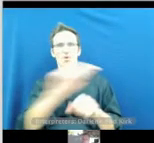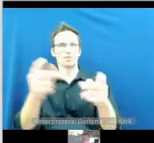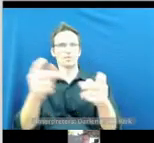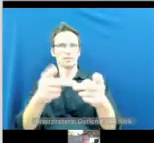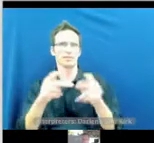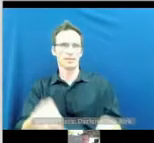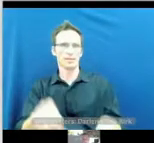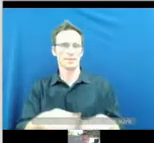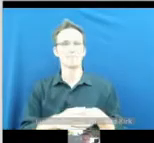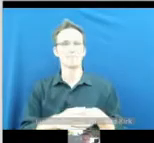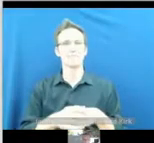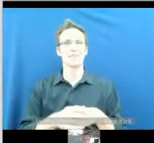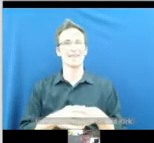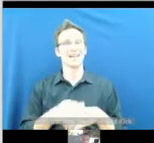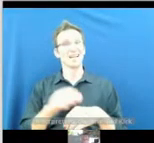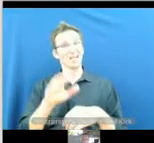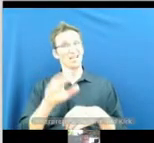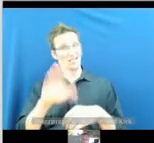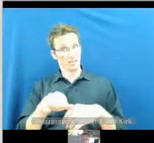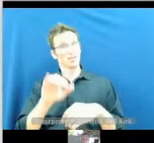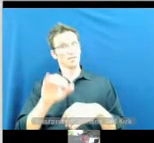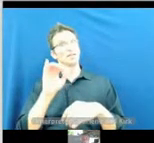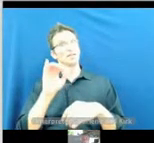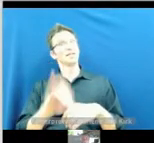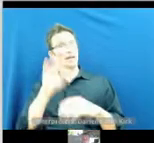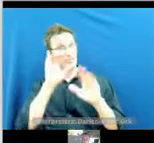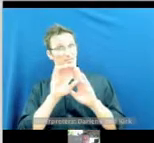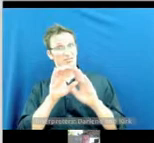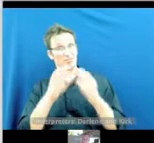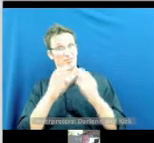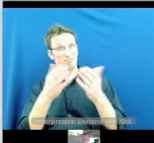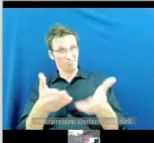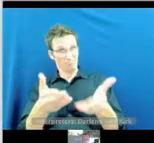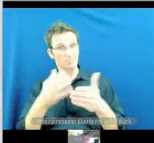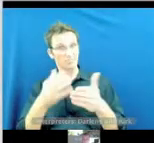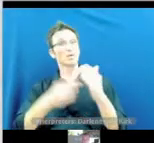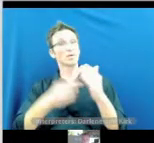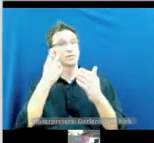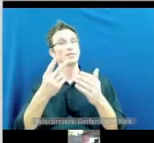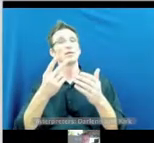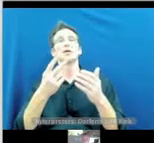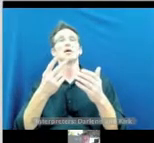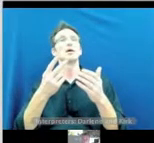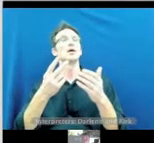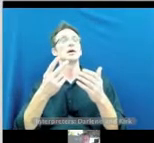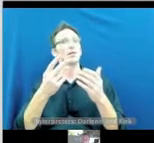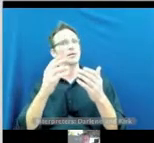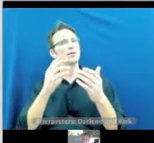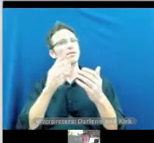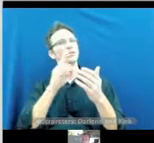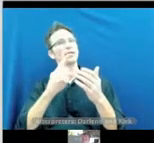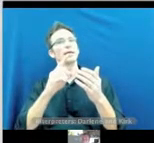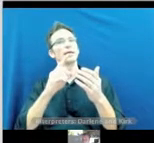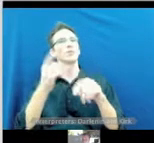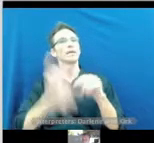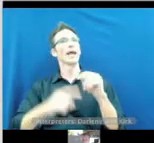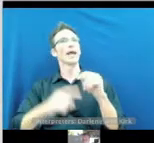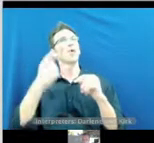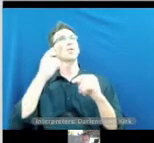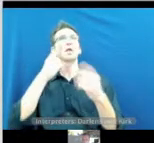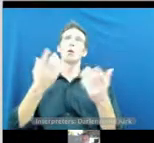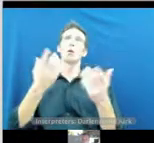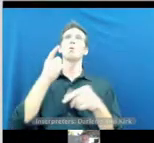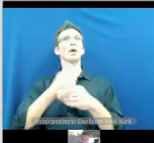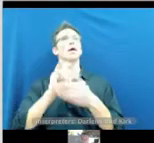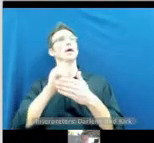So folks, I think here what we're talking about is it more than just a thought about it. It's really a paradigm shift. And